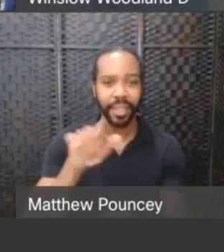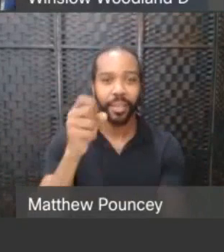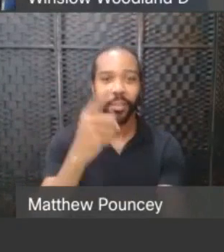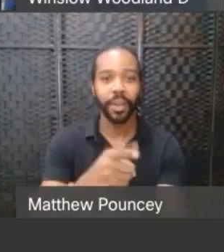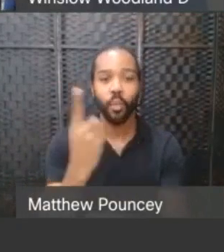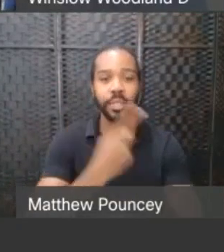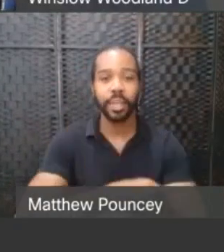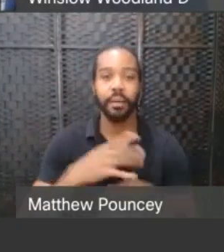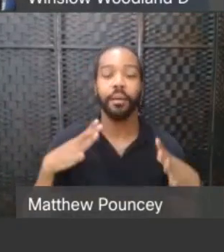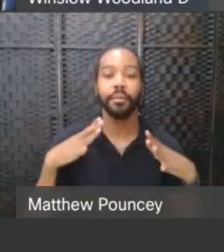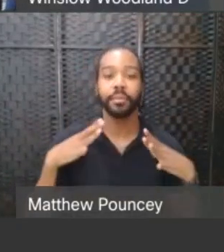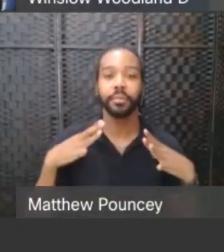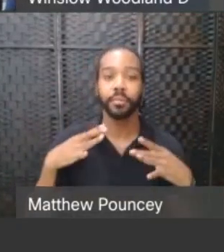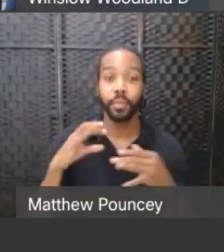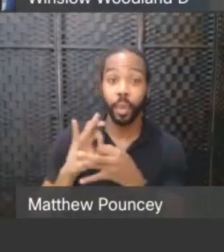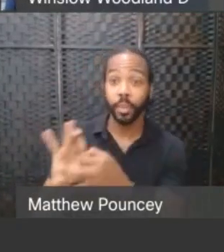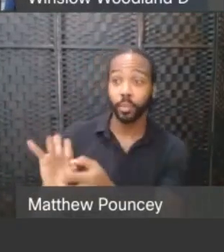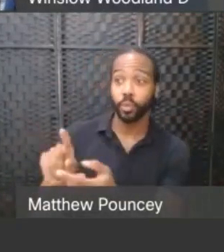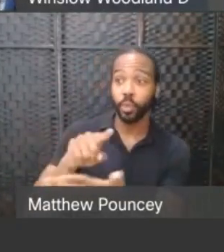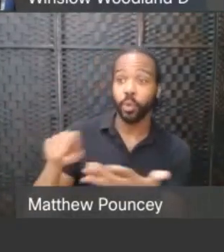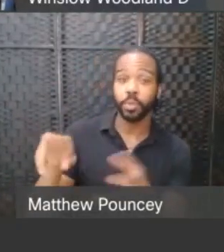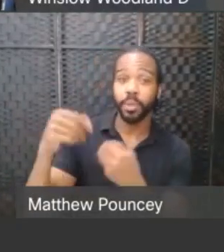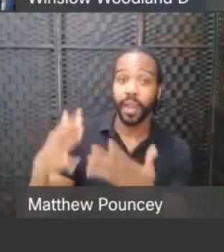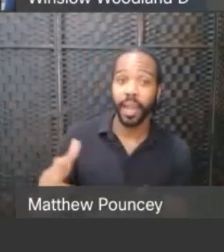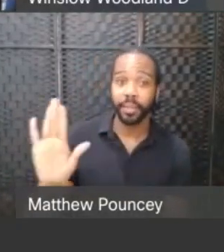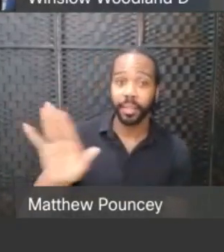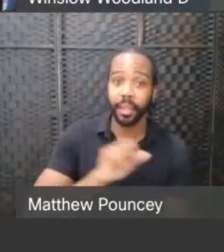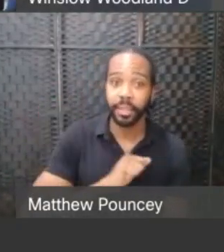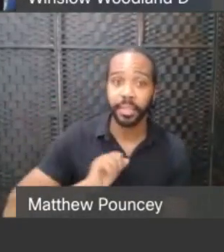And with regard to providers and their staff, we have not